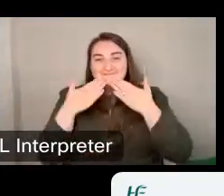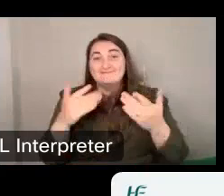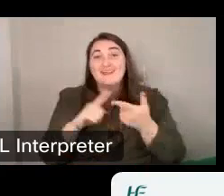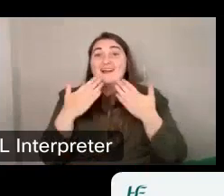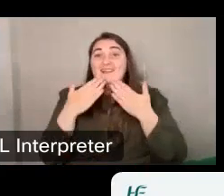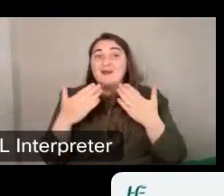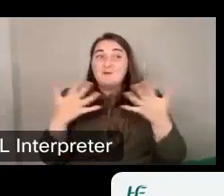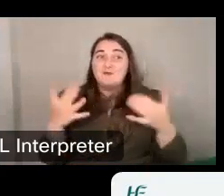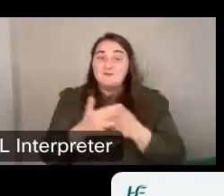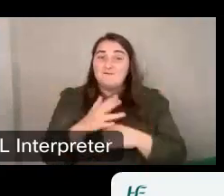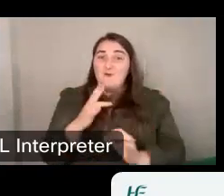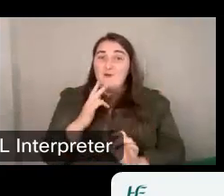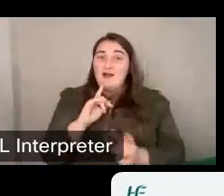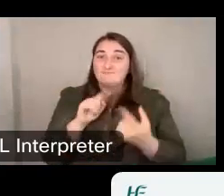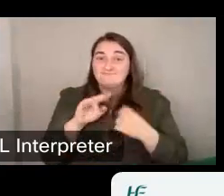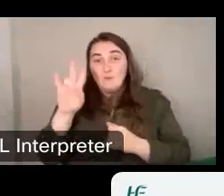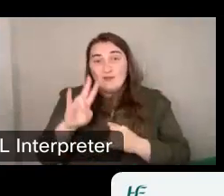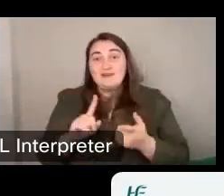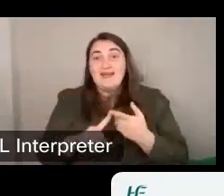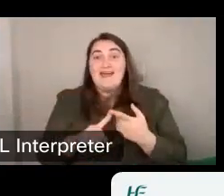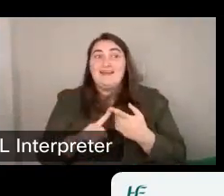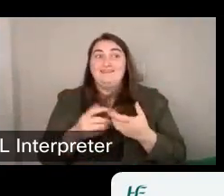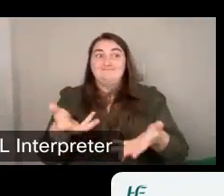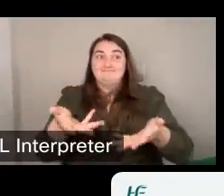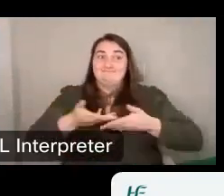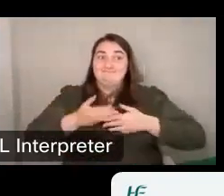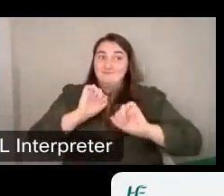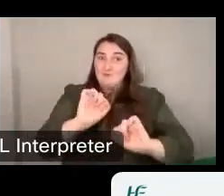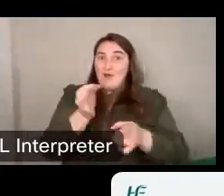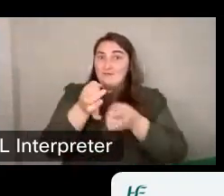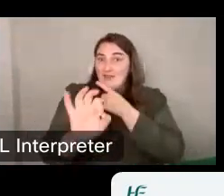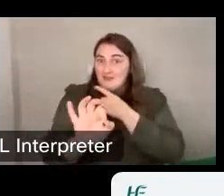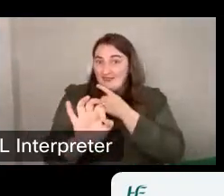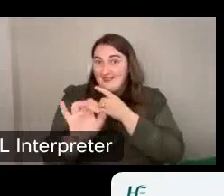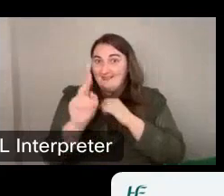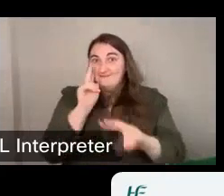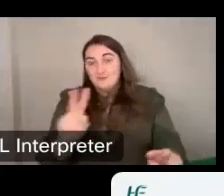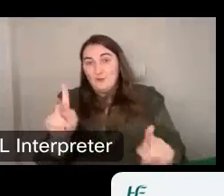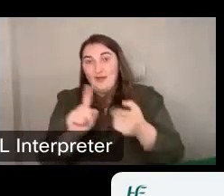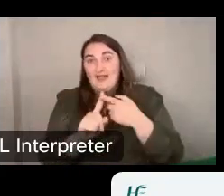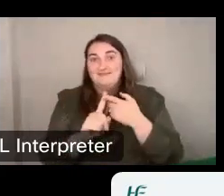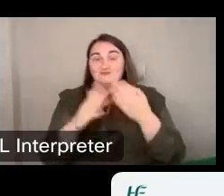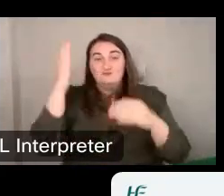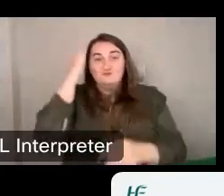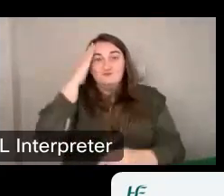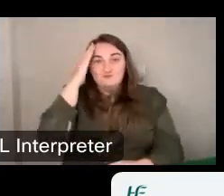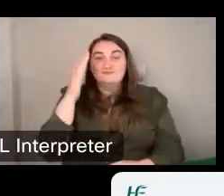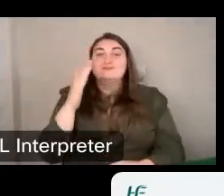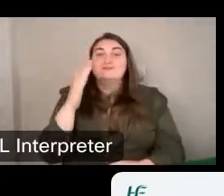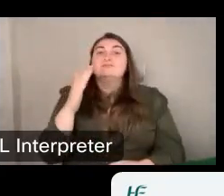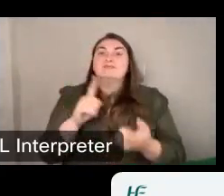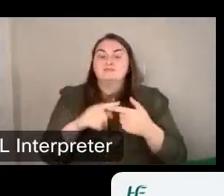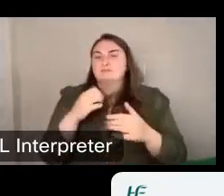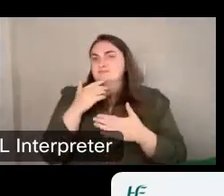for taking the questions and giving us your professional insight and experience and knowledge. It's been really supportive and